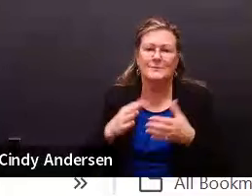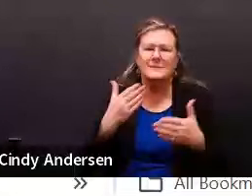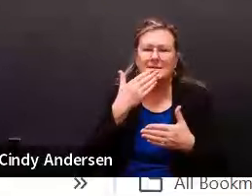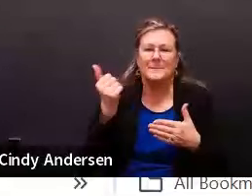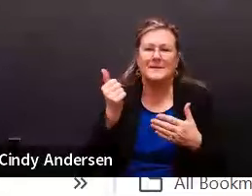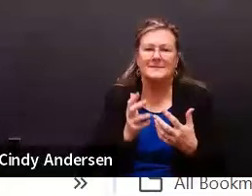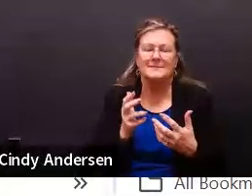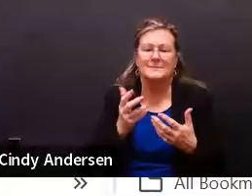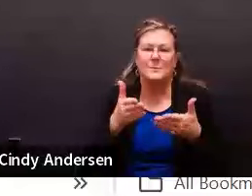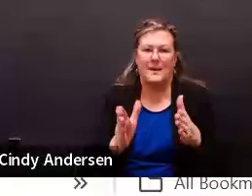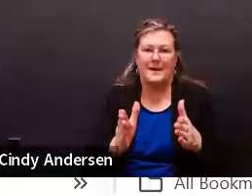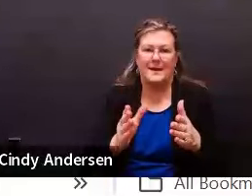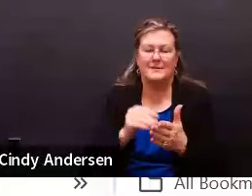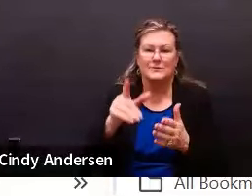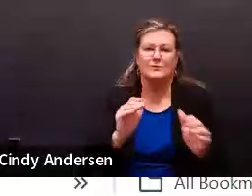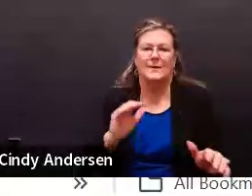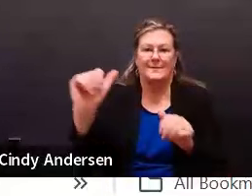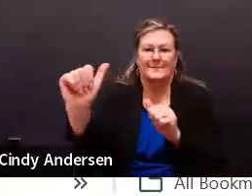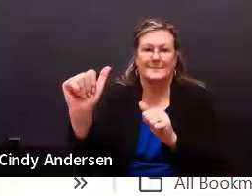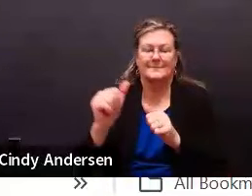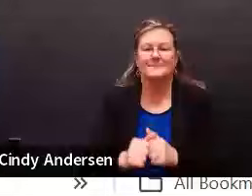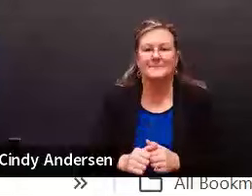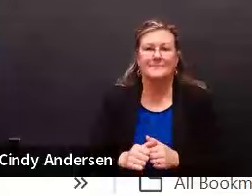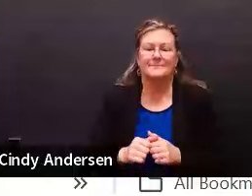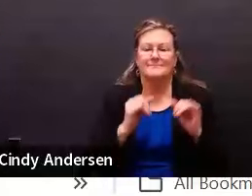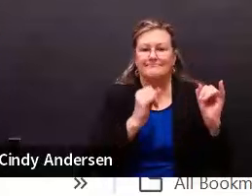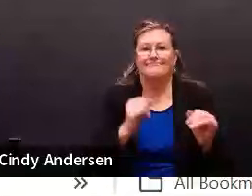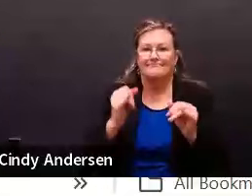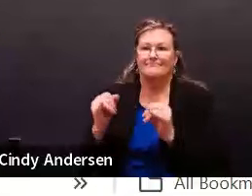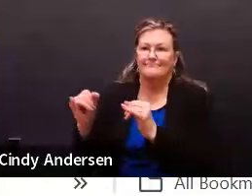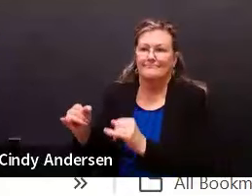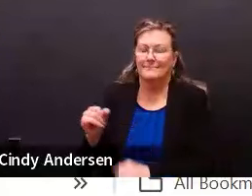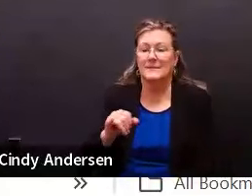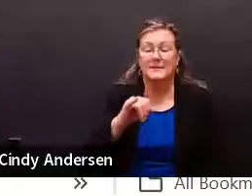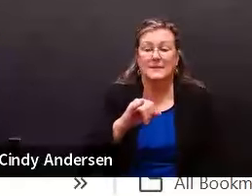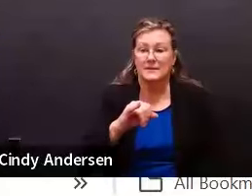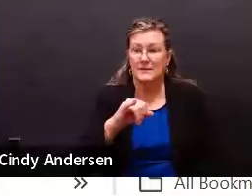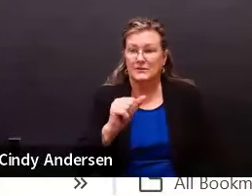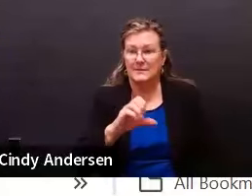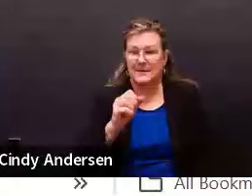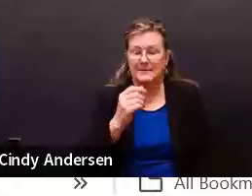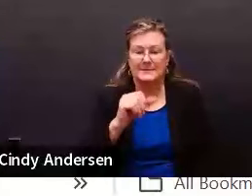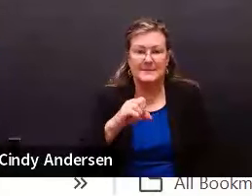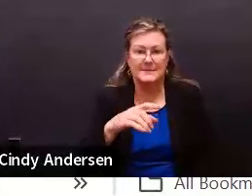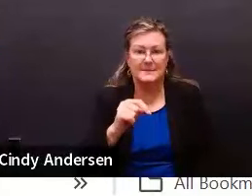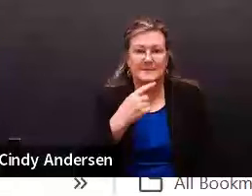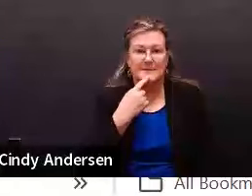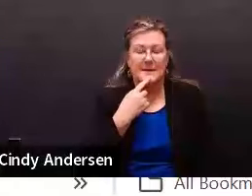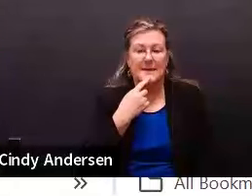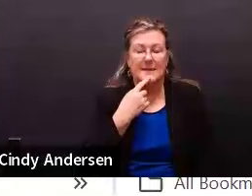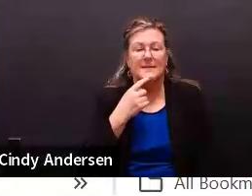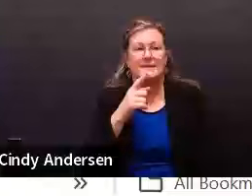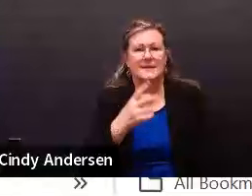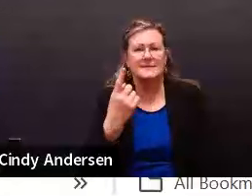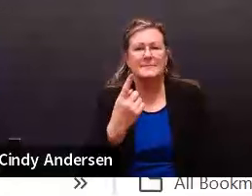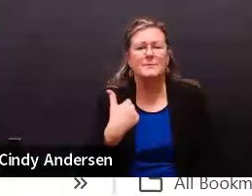best way a student should exit. And those are very individualized. And Jessica Sitton says that's something we started a